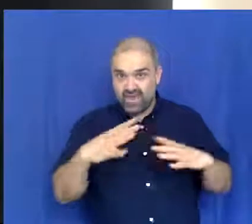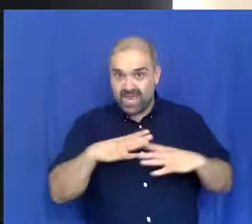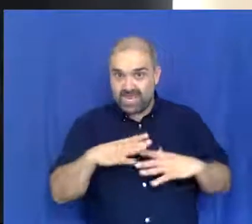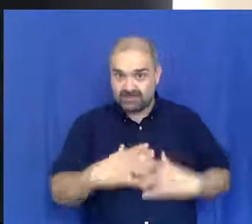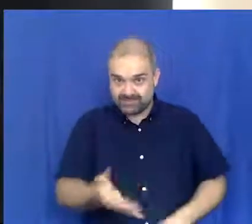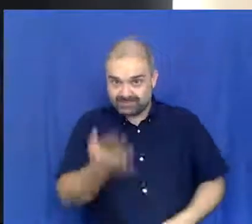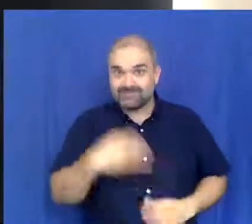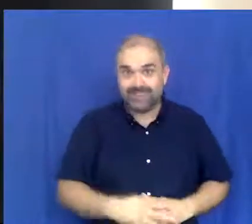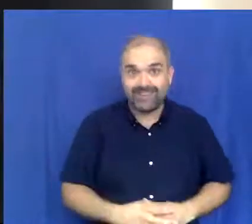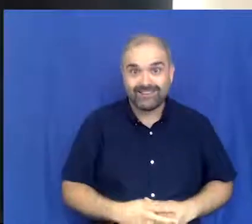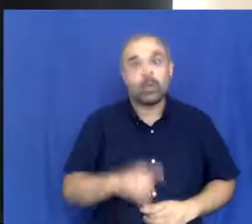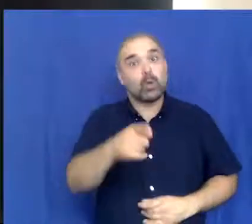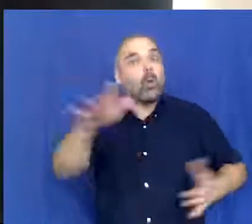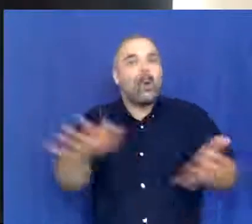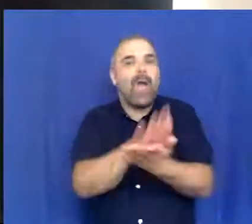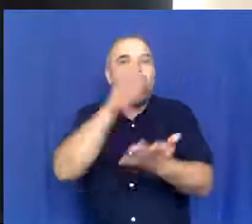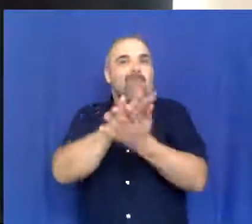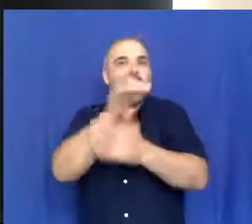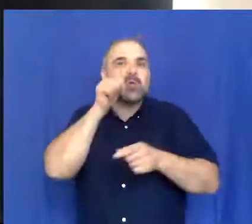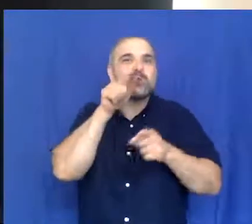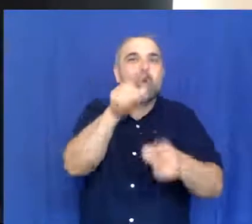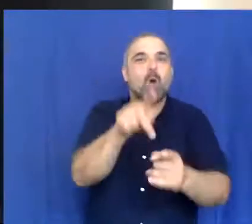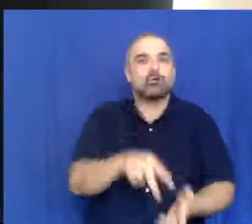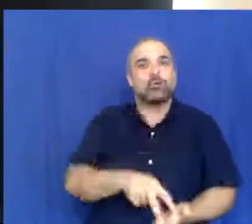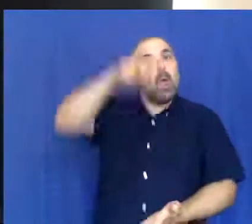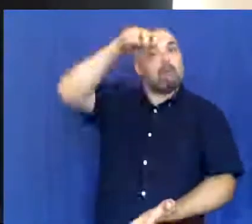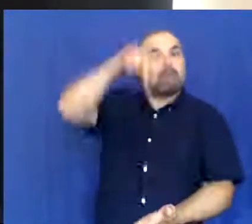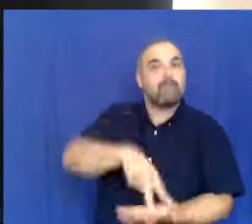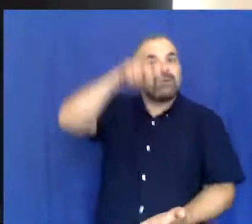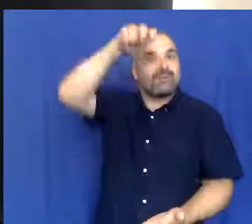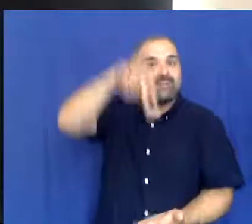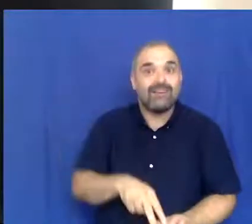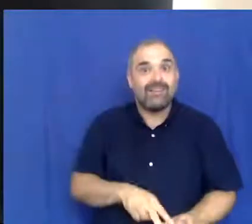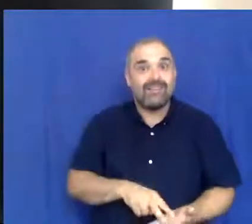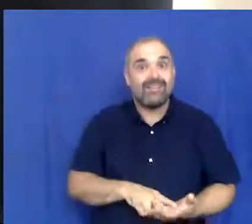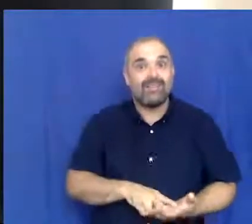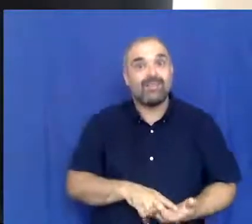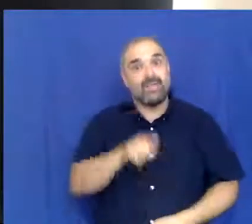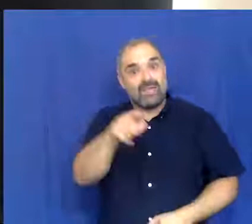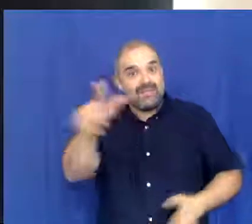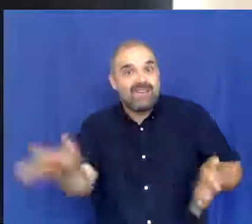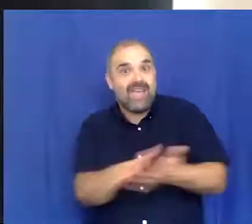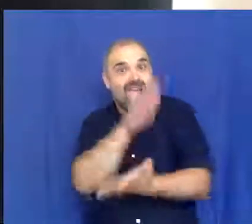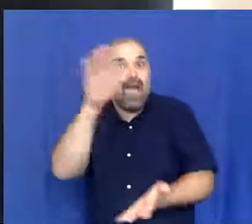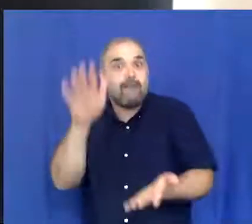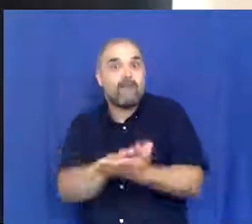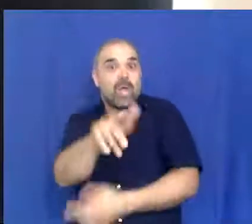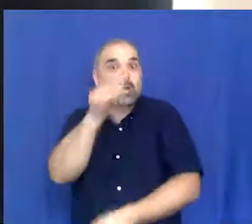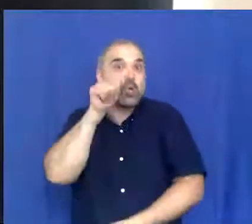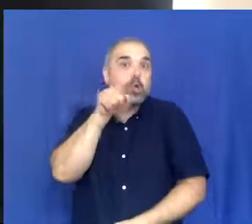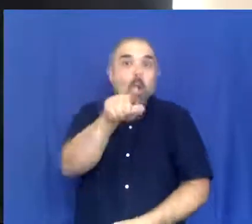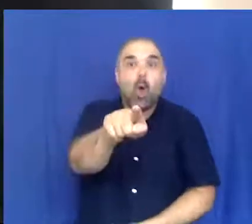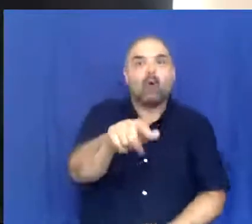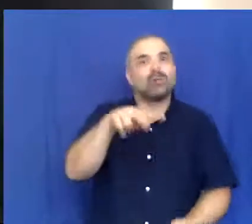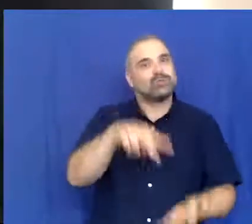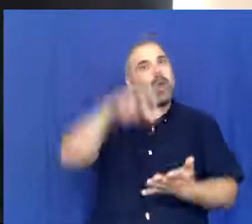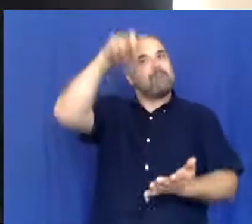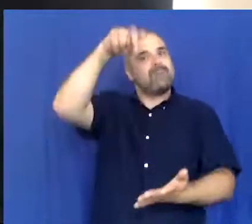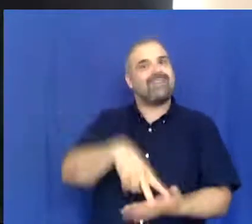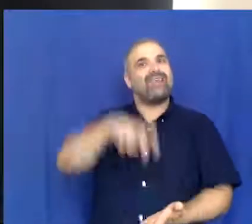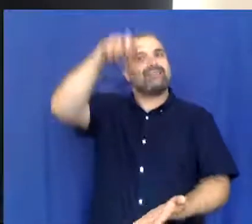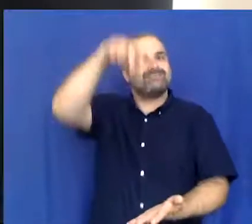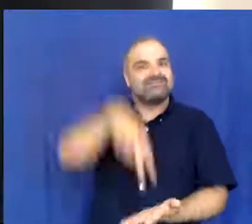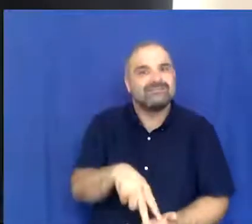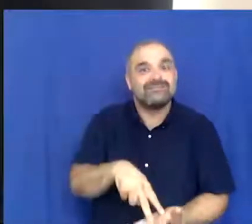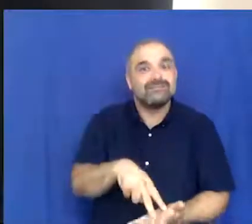down. Are you ready? If you're happy and you know it, jump up and down. If you're happy and